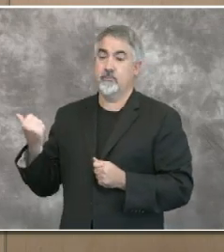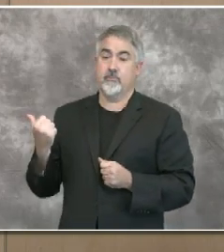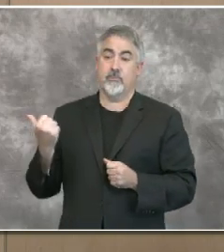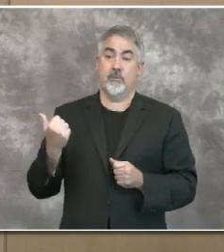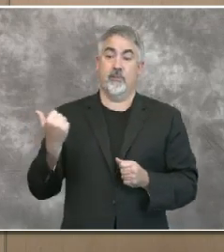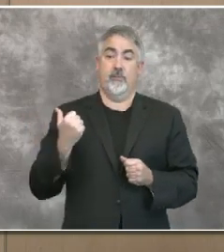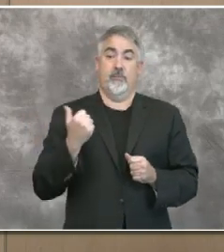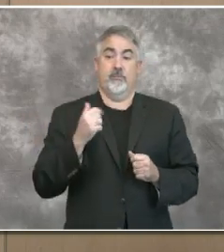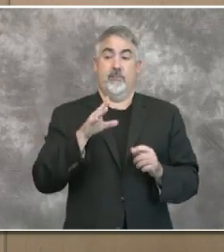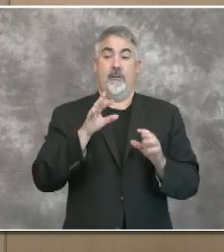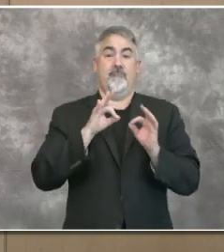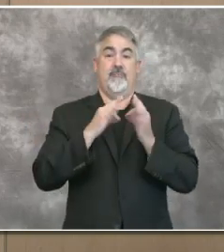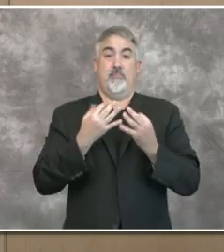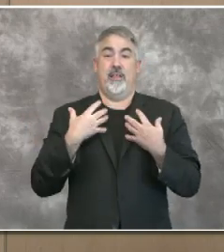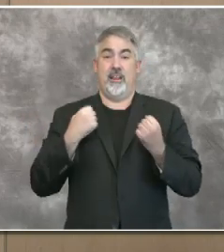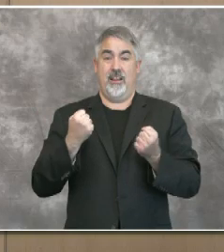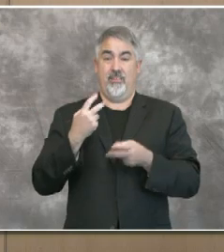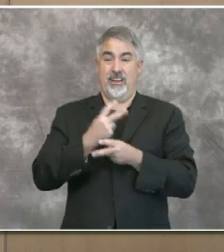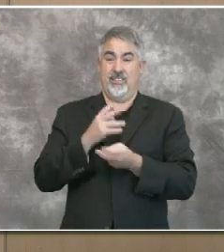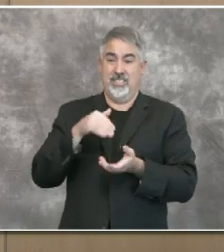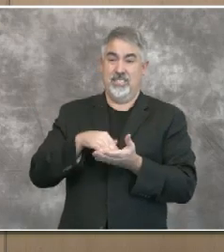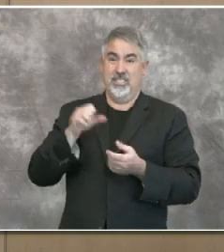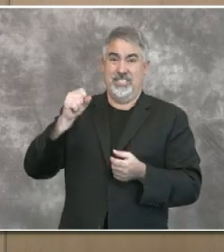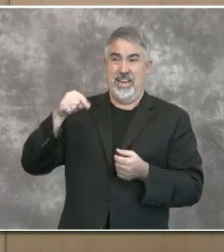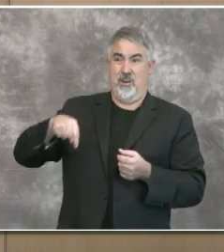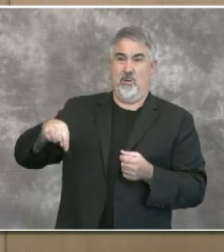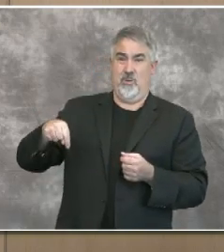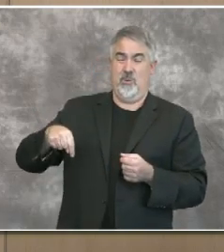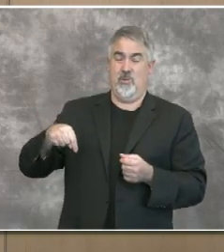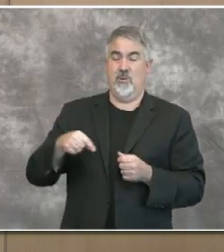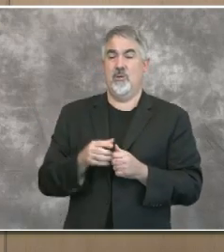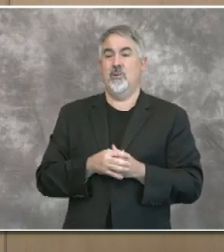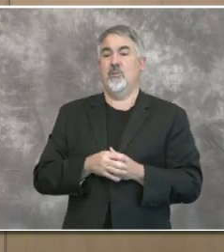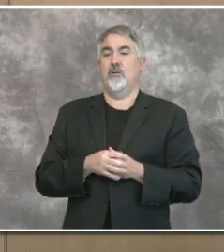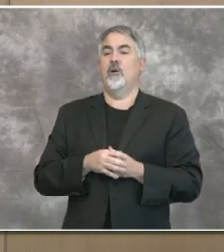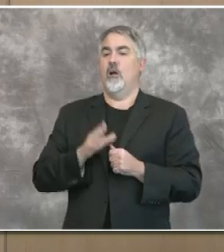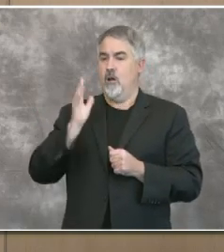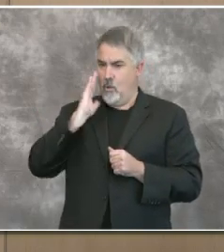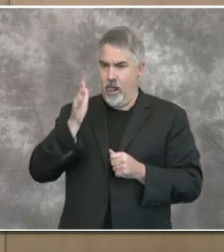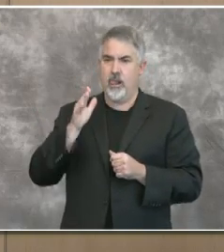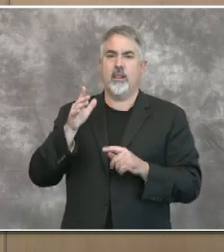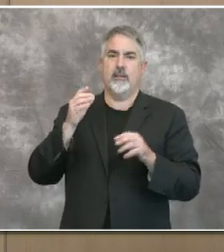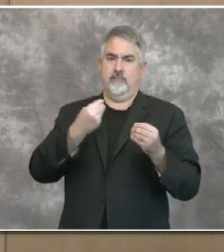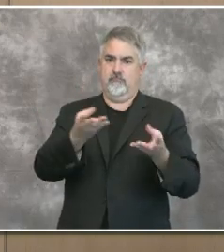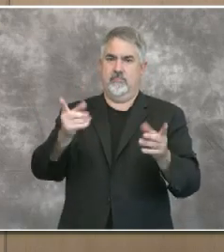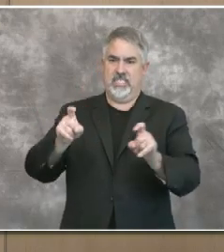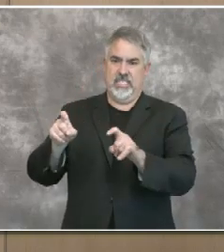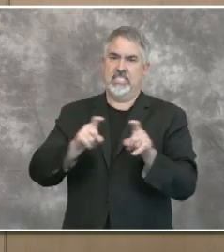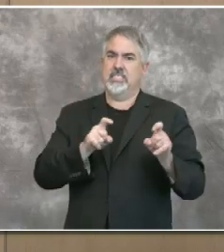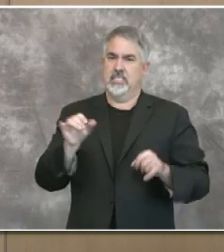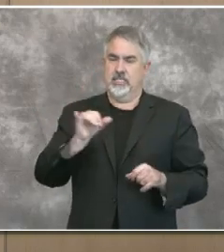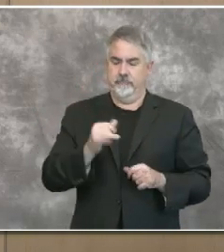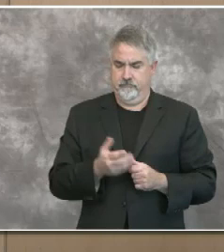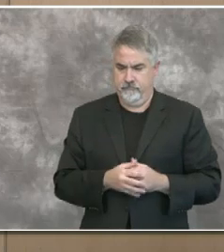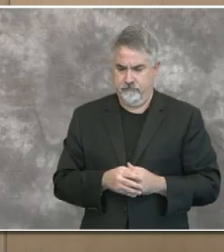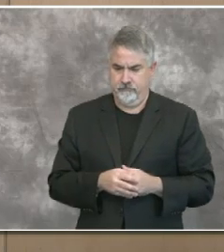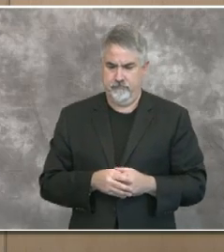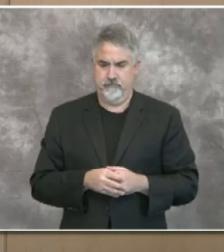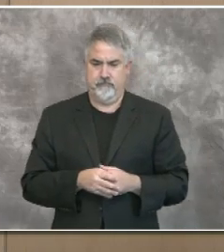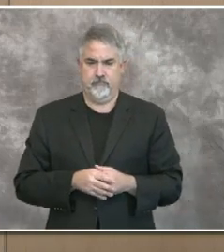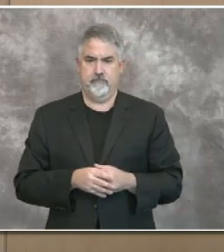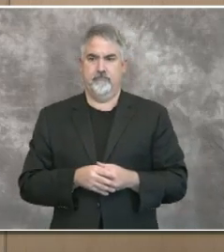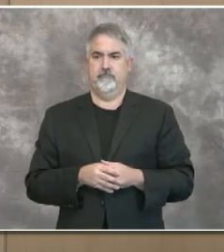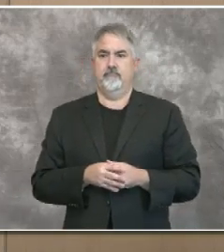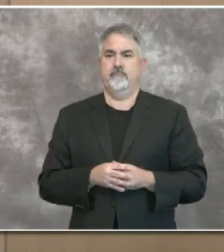of San Diego is also standing up testing. So as we have consistently stated, testing